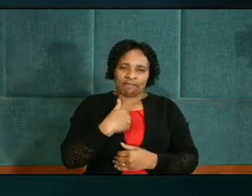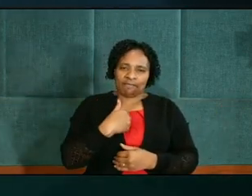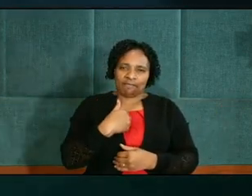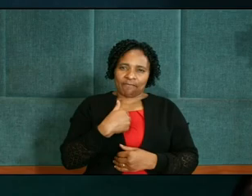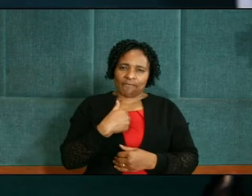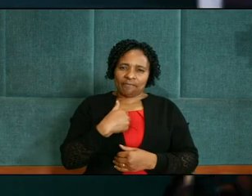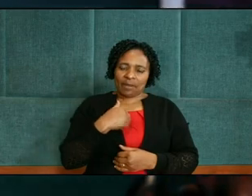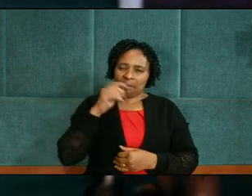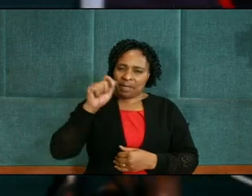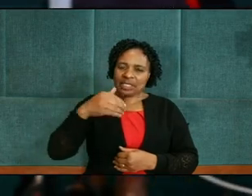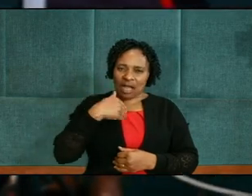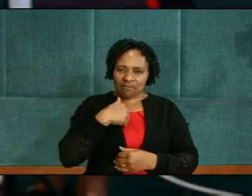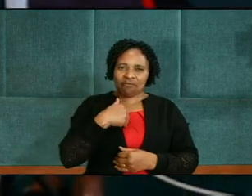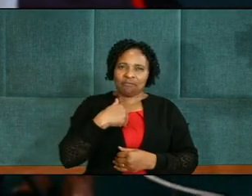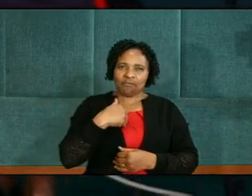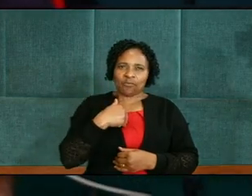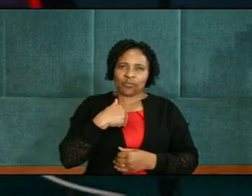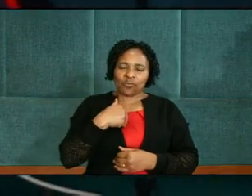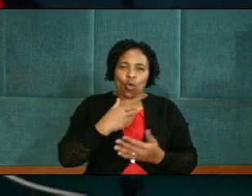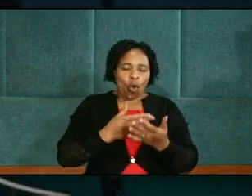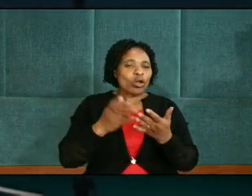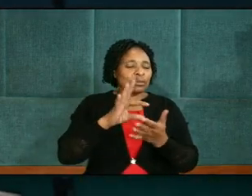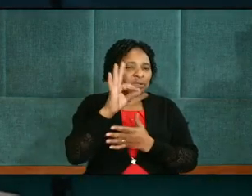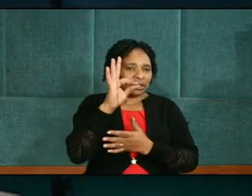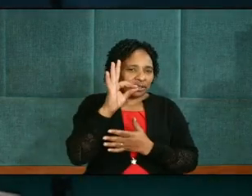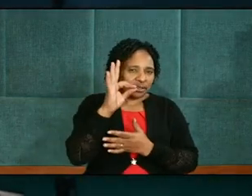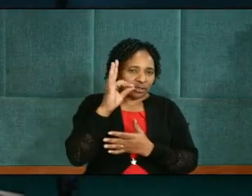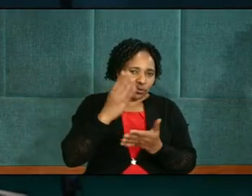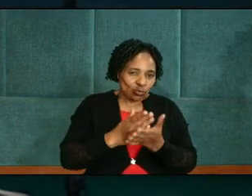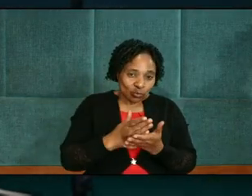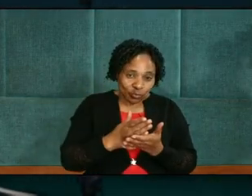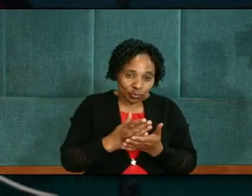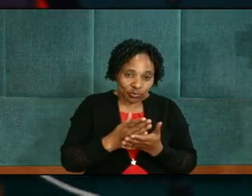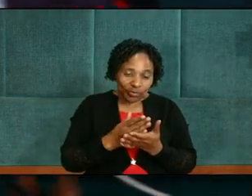me preach, have to have what? The Holy Spirit.